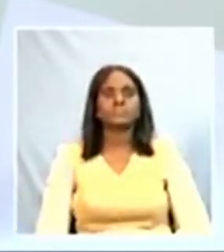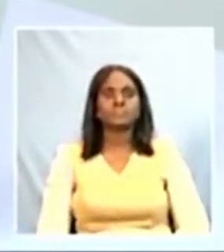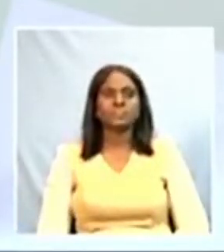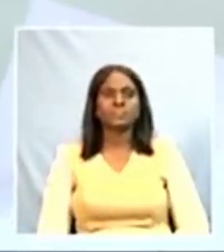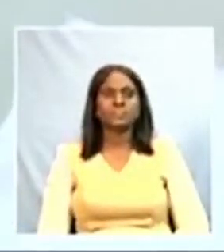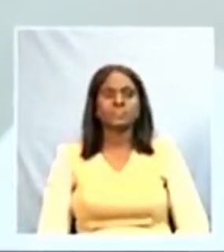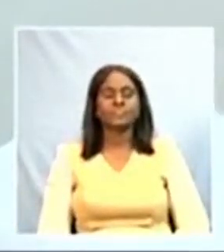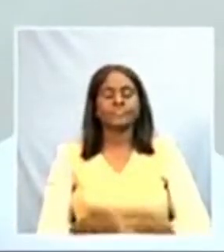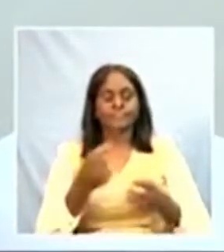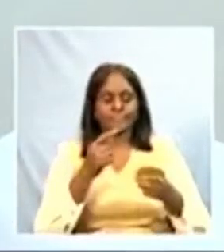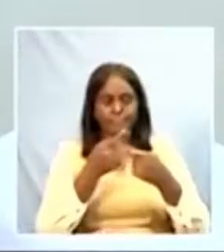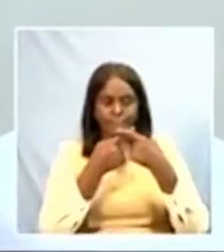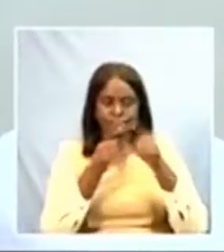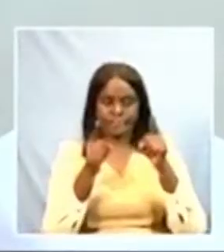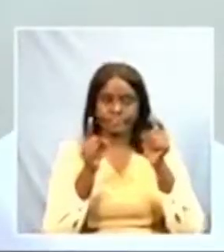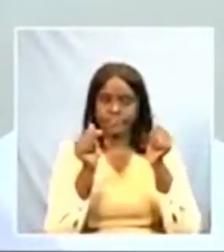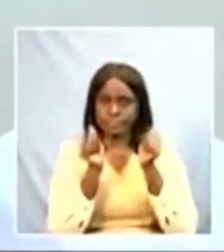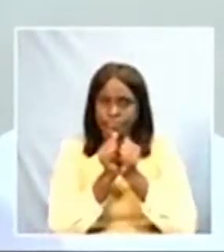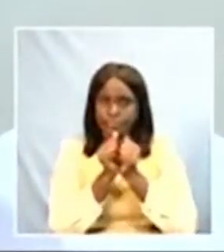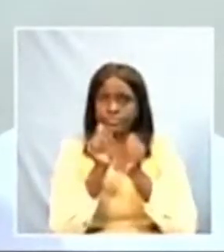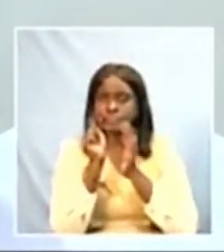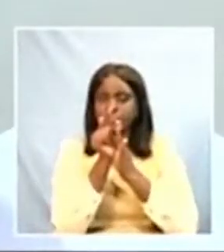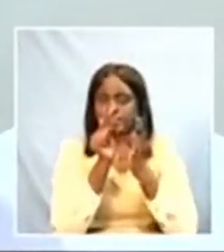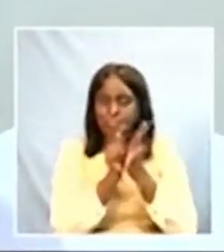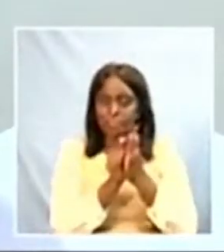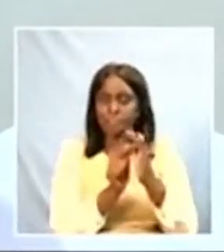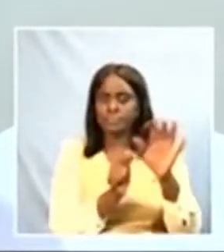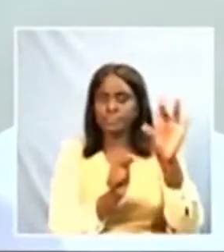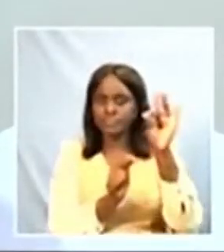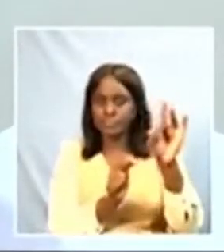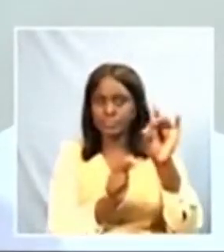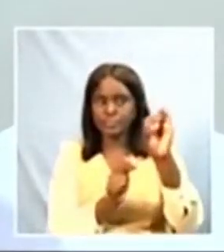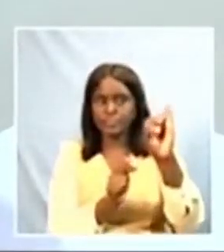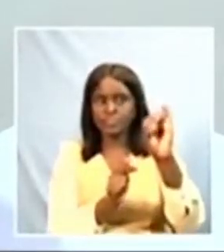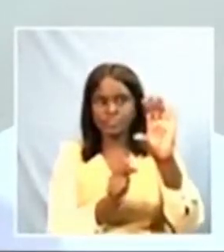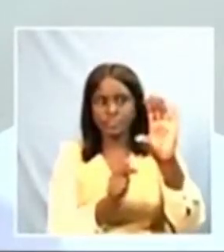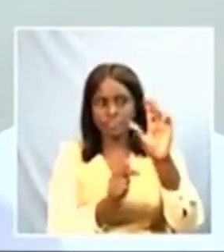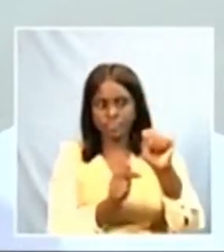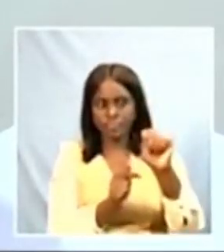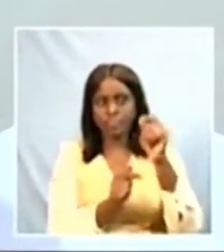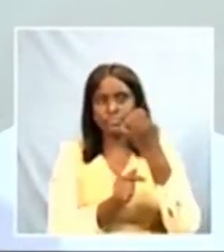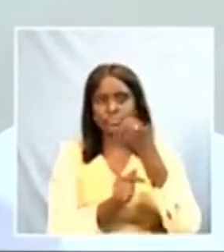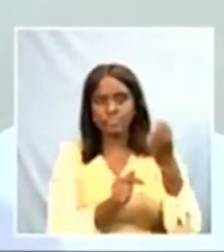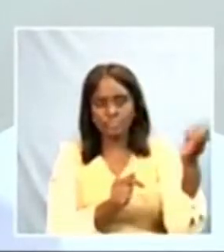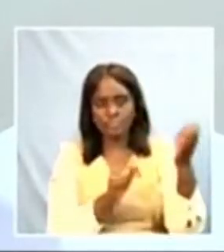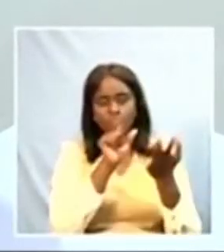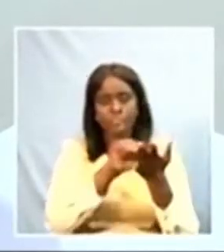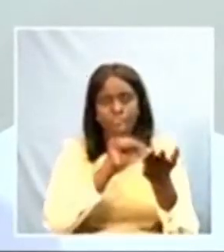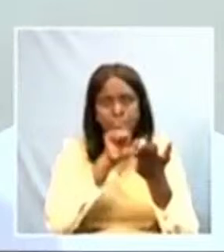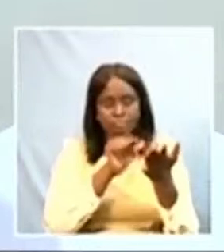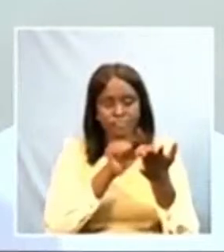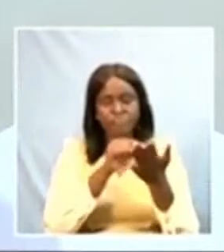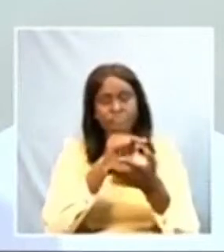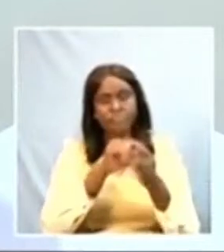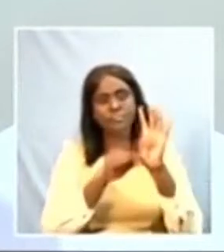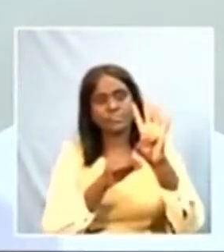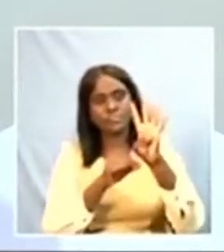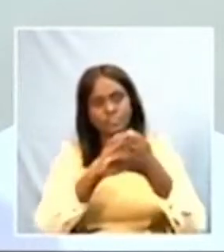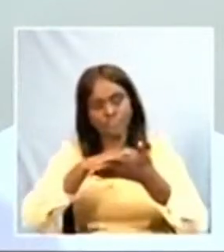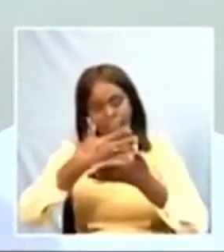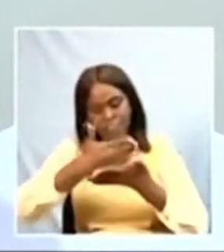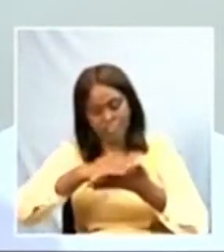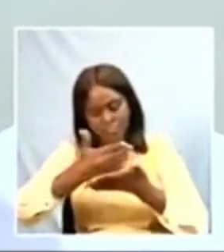it says, contrary to the regulation, 8 ICT equipment, a printer, 4 laptops,